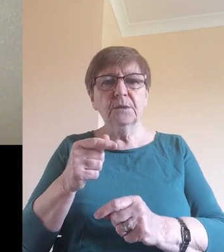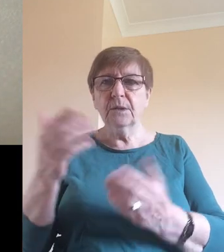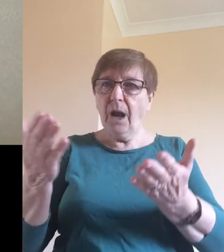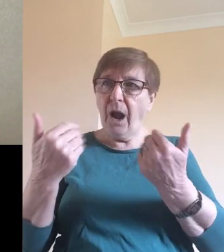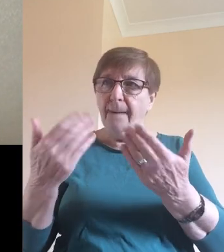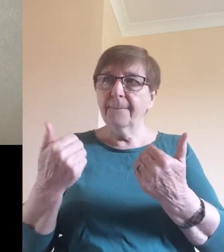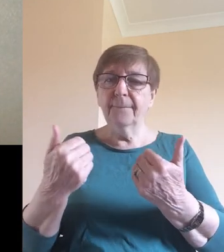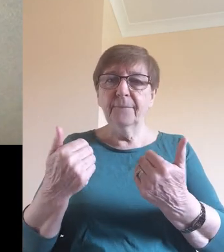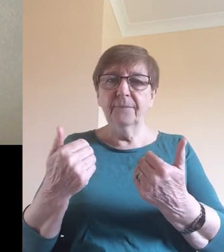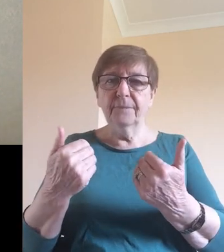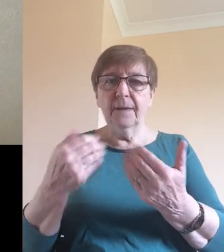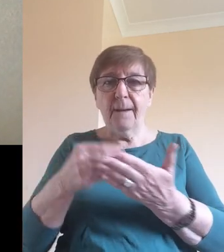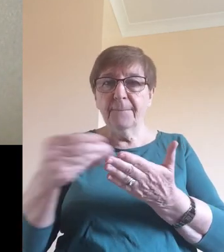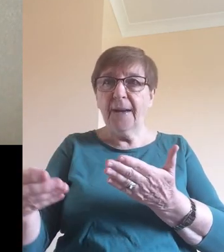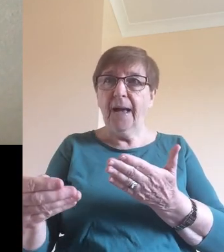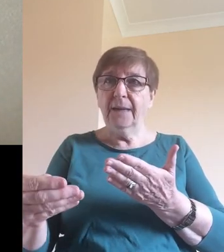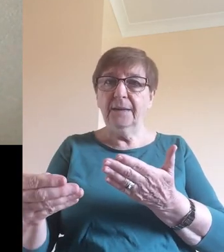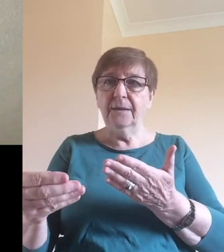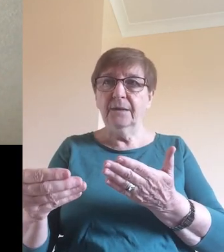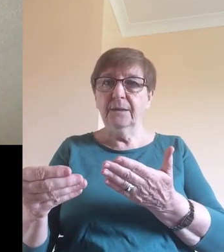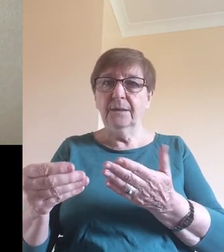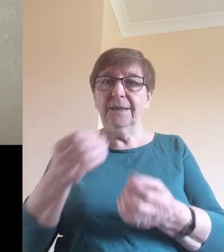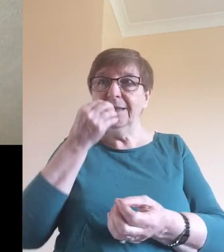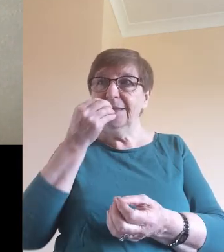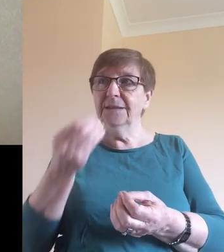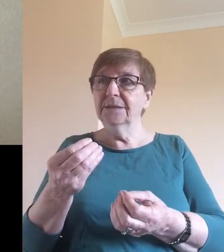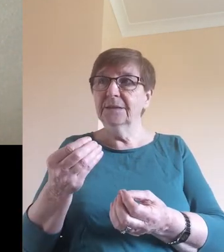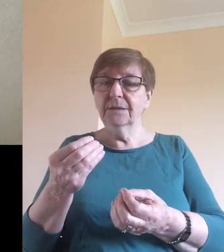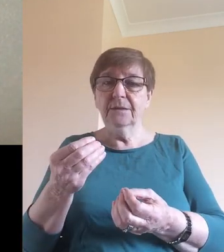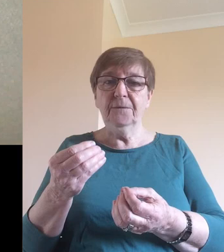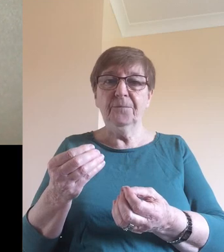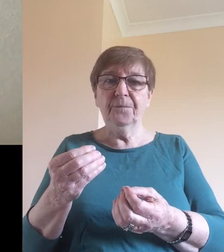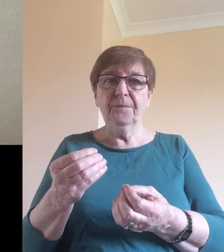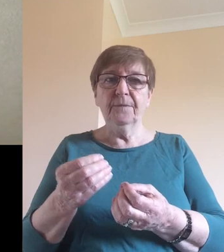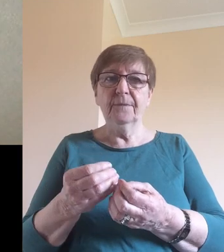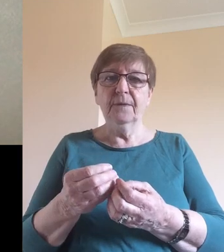Come, buy, eat.